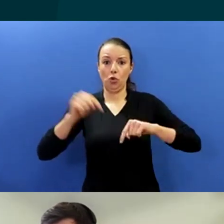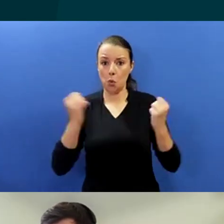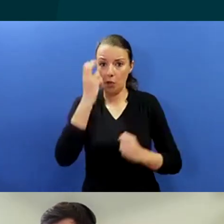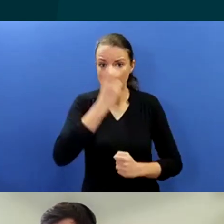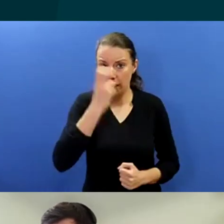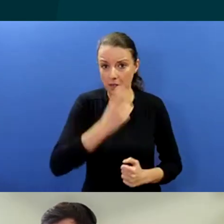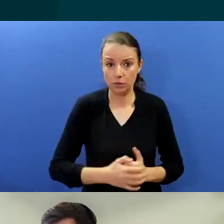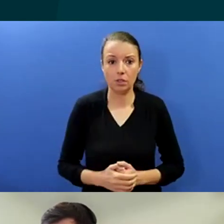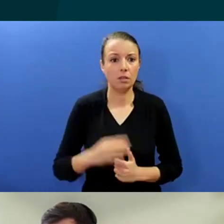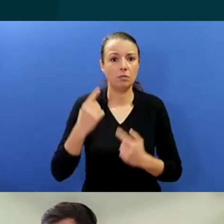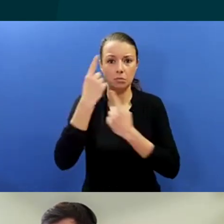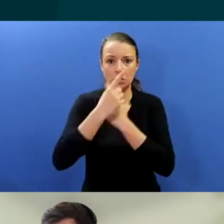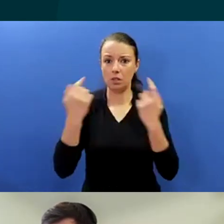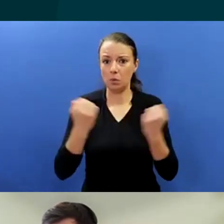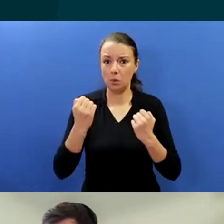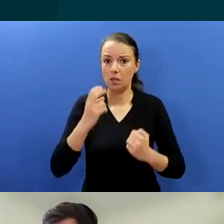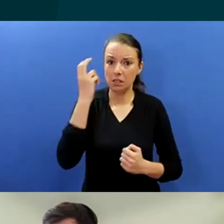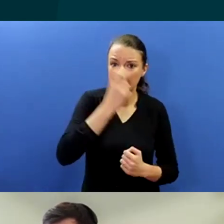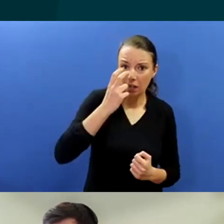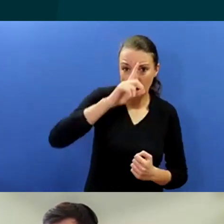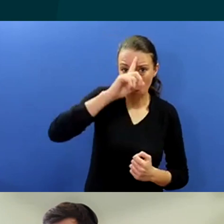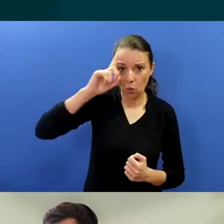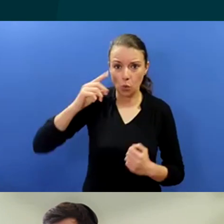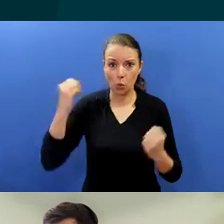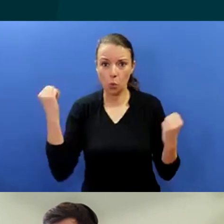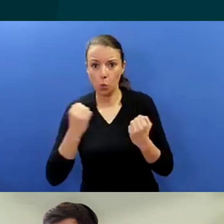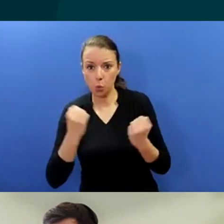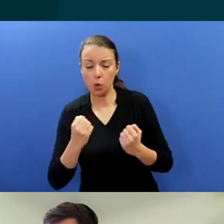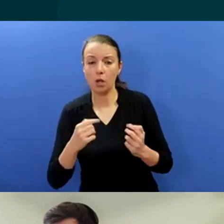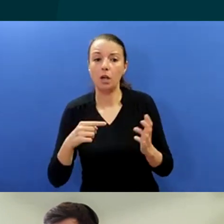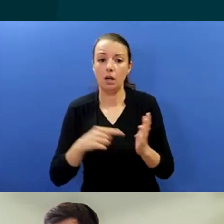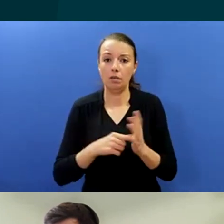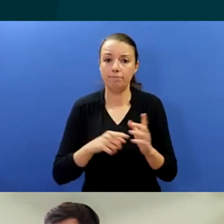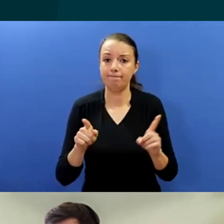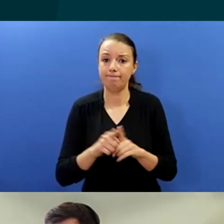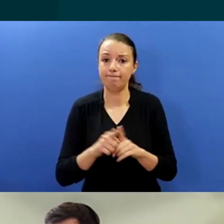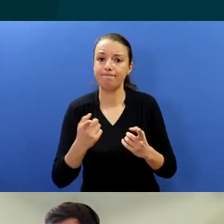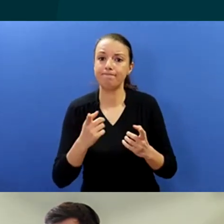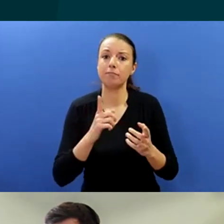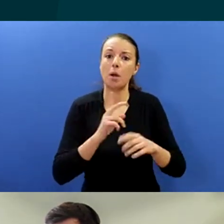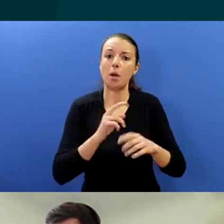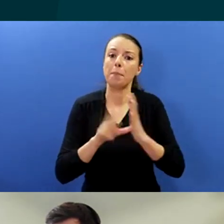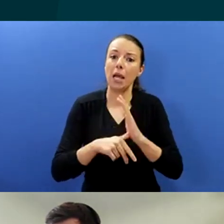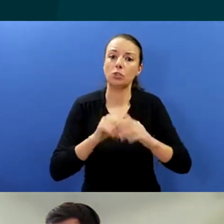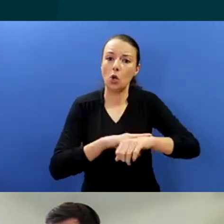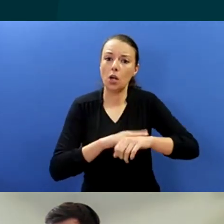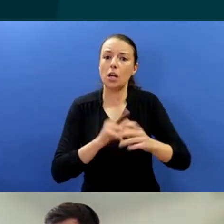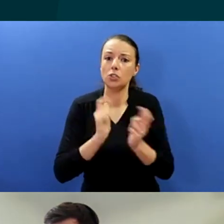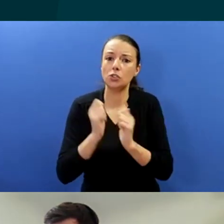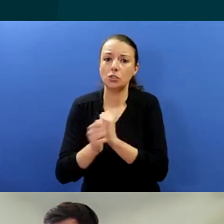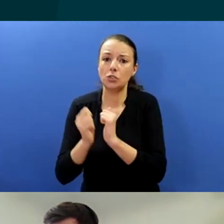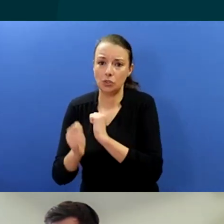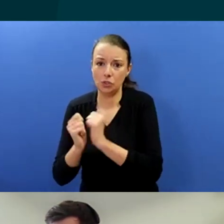interest is combined, of course, with a high speed of change of the city. So the